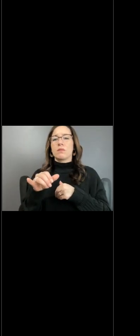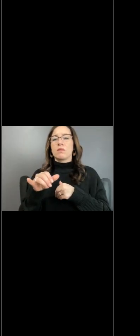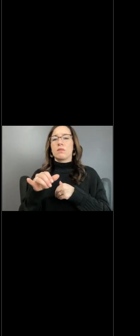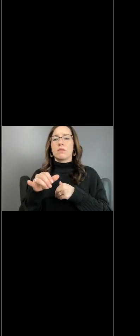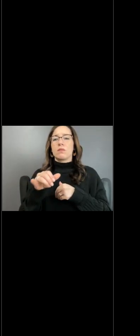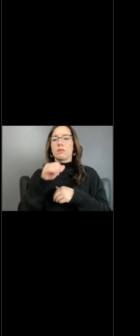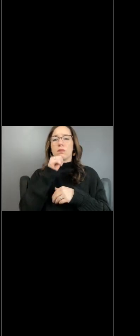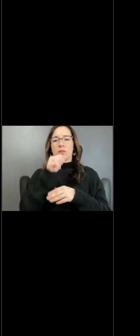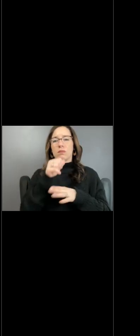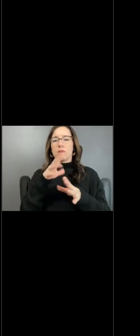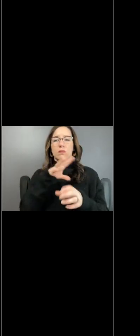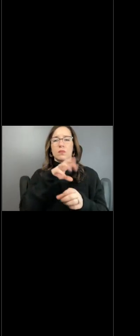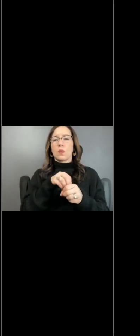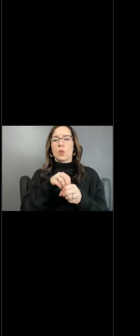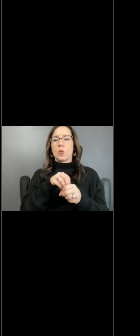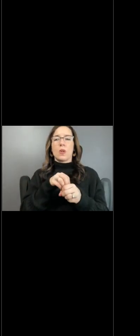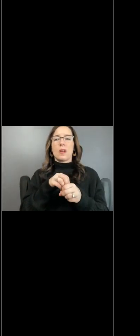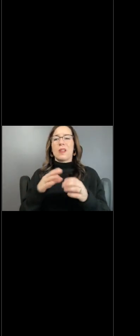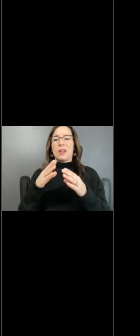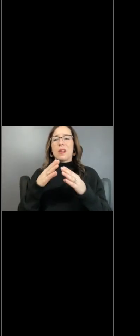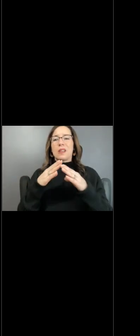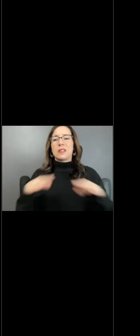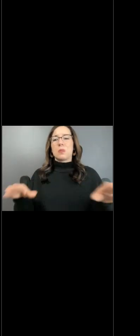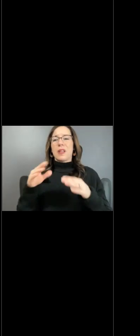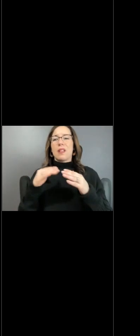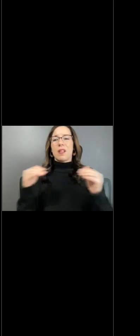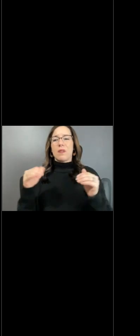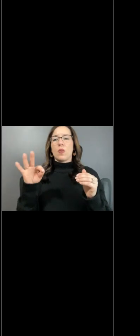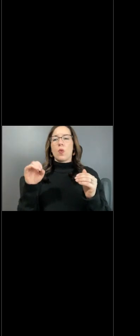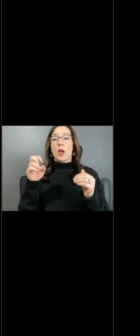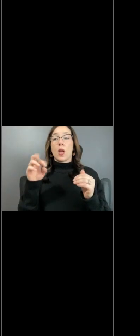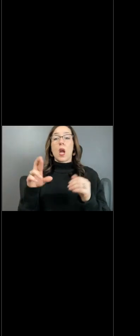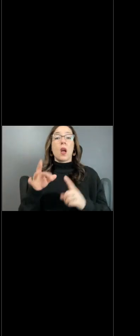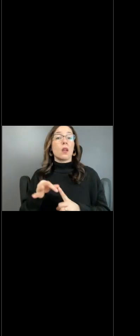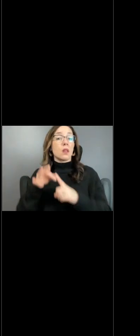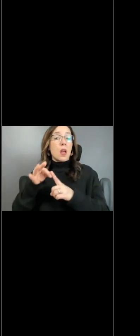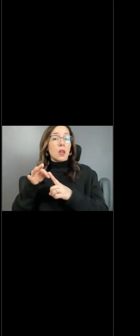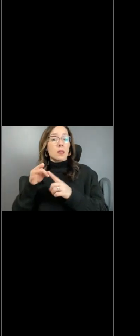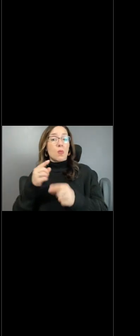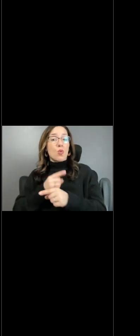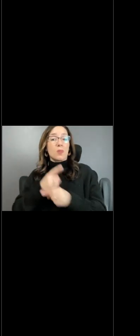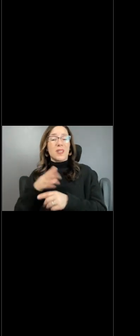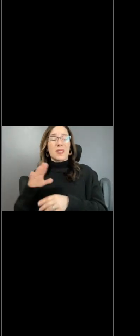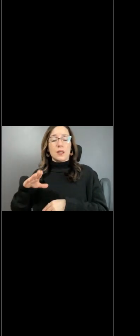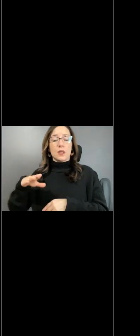foyer unless a properly sloped ramp can be provided.